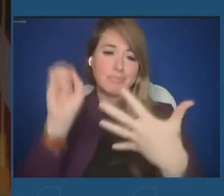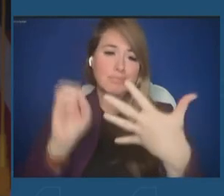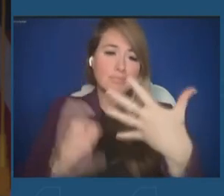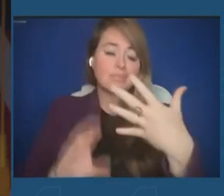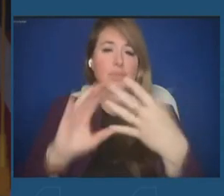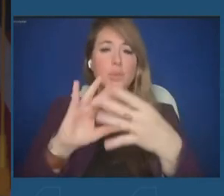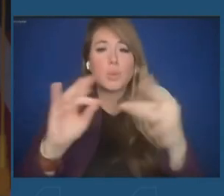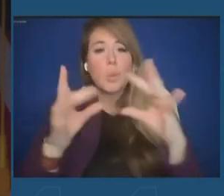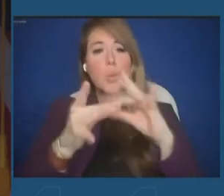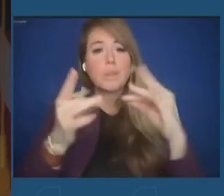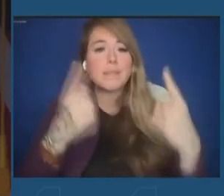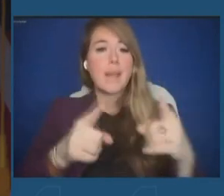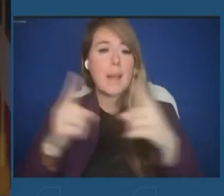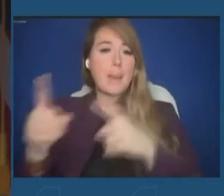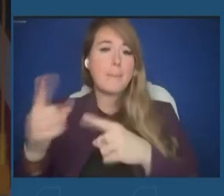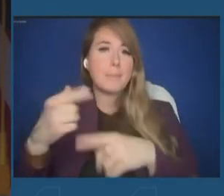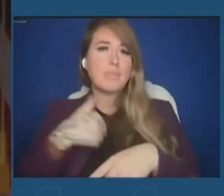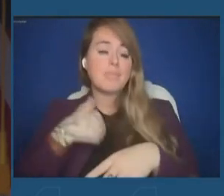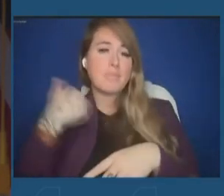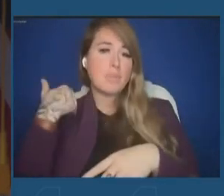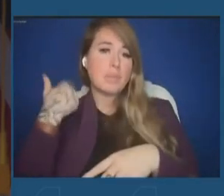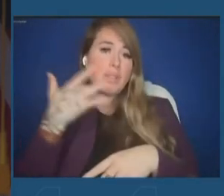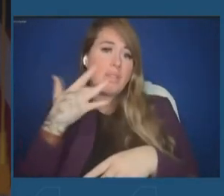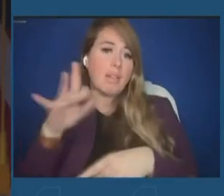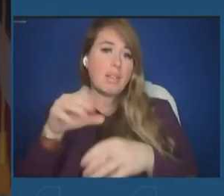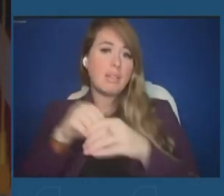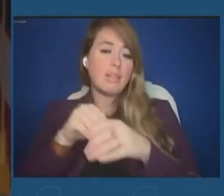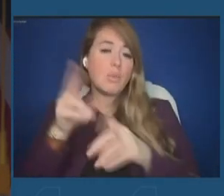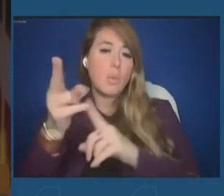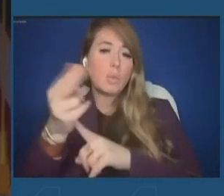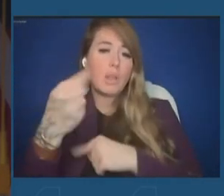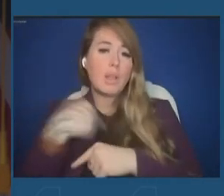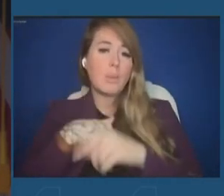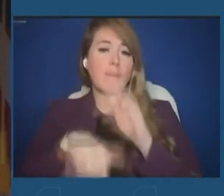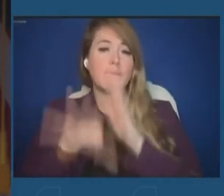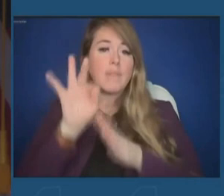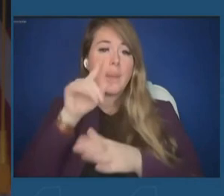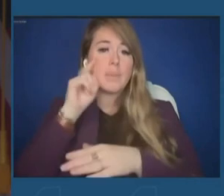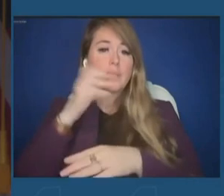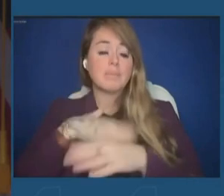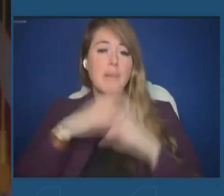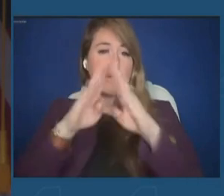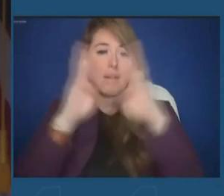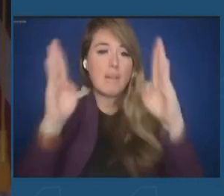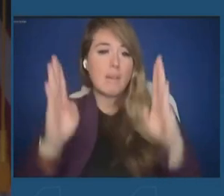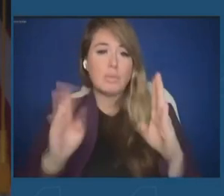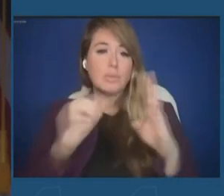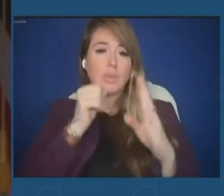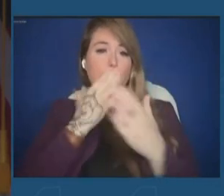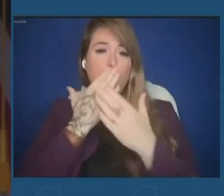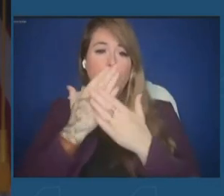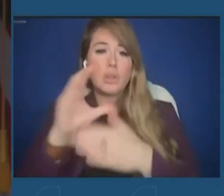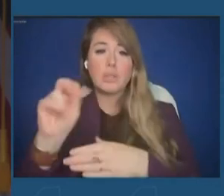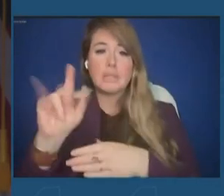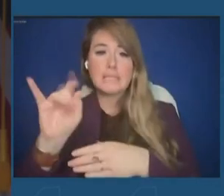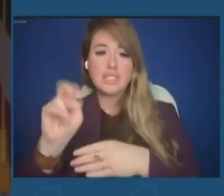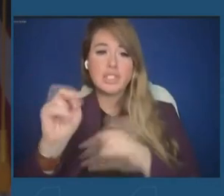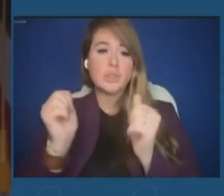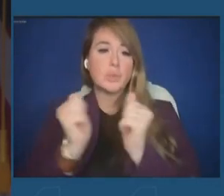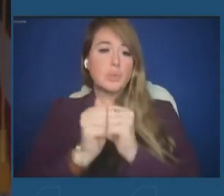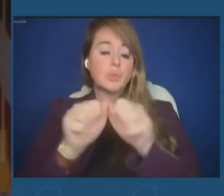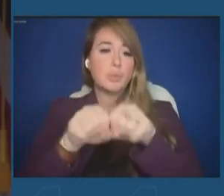was luckily in a hotel we could find because my house is not in a condition with broken pipes and flooding to be